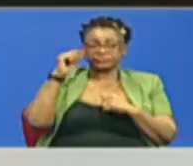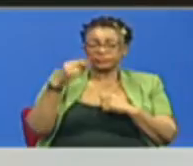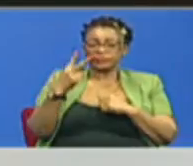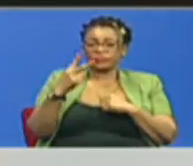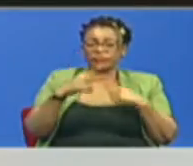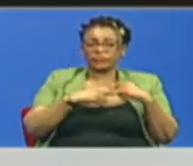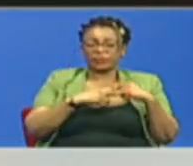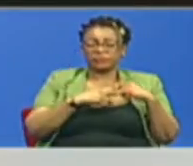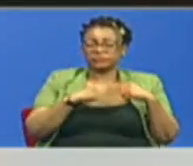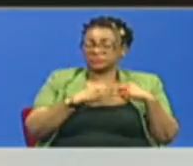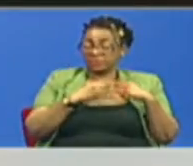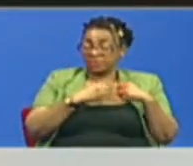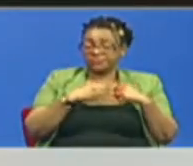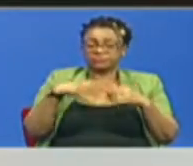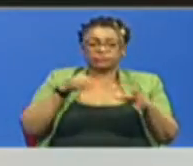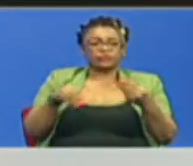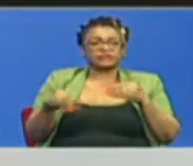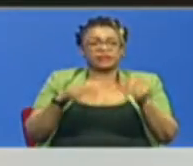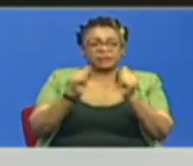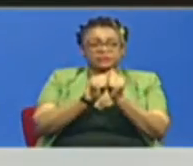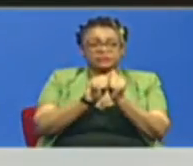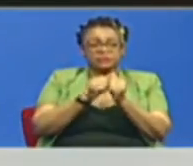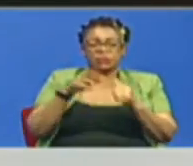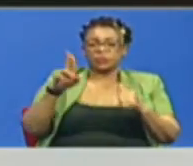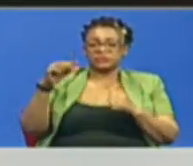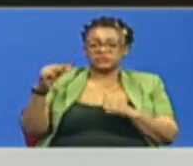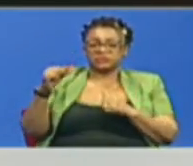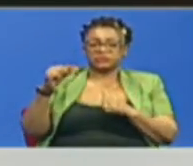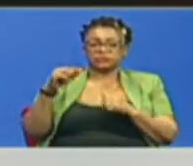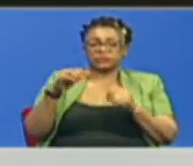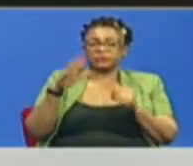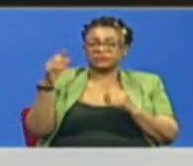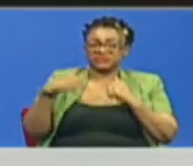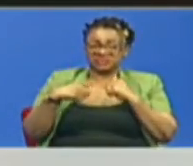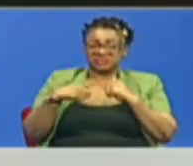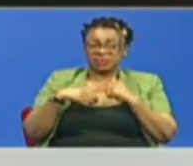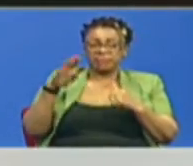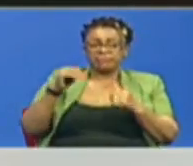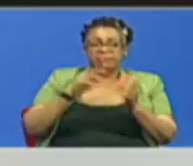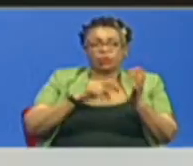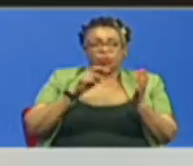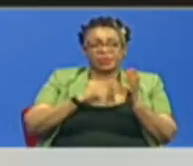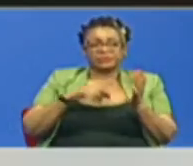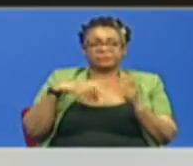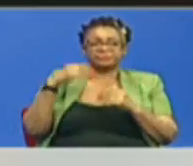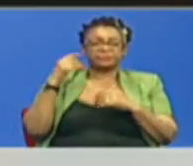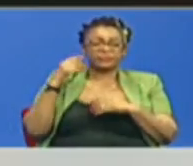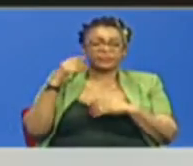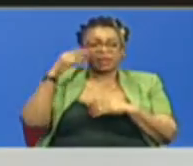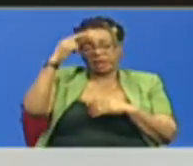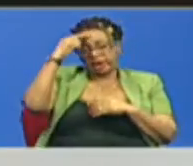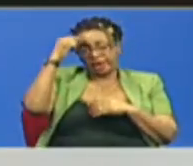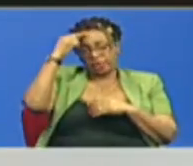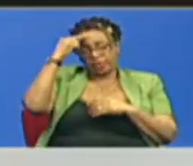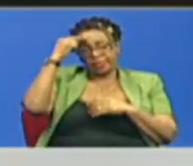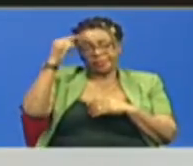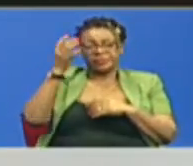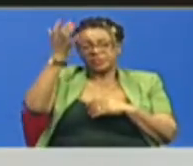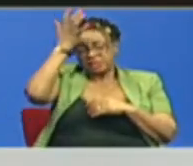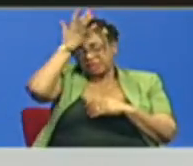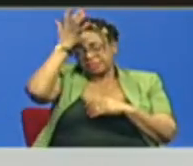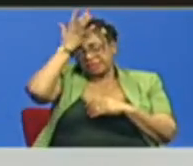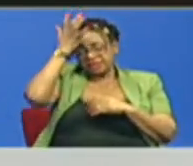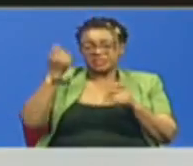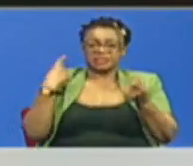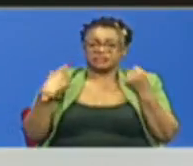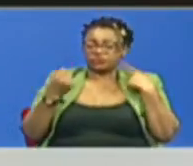Busia 10, Uasin Gishu 6, Nakuru 5, Makueni, Narok, Nyeri, Meru, Kakamega, Kericho,